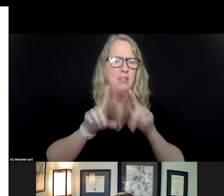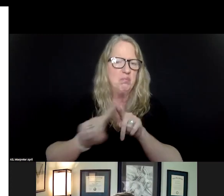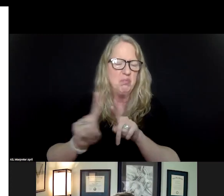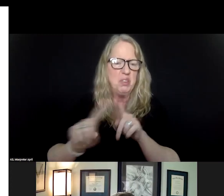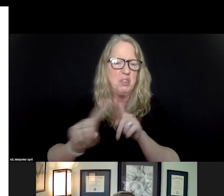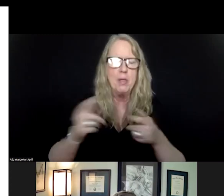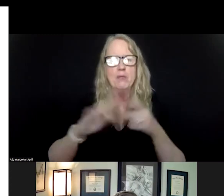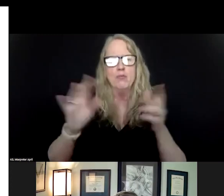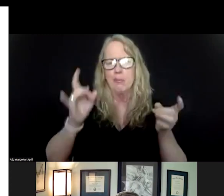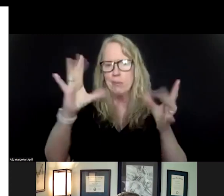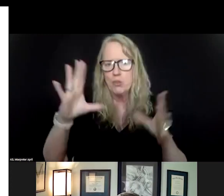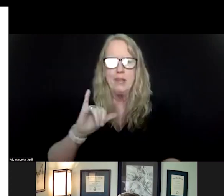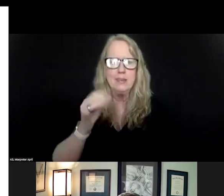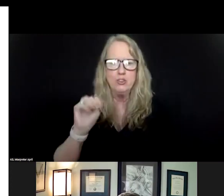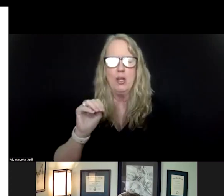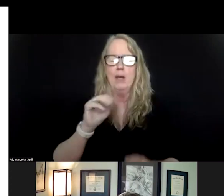the Crisis Jam on